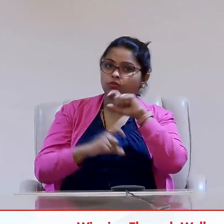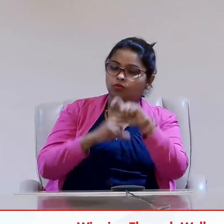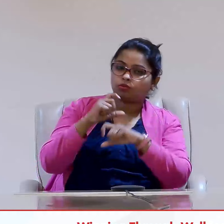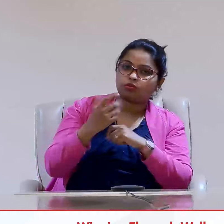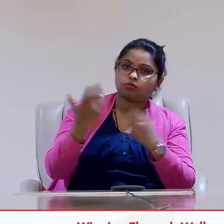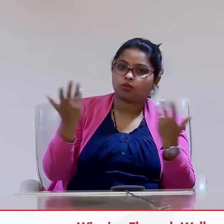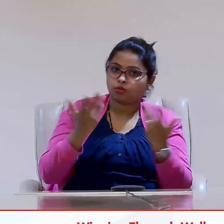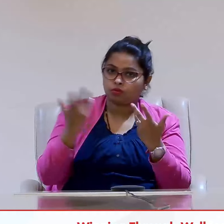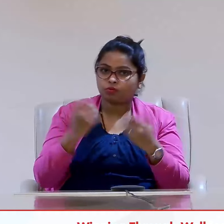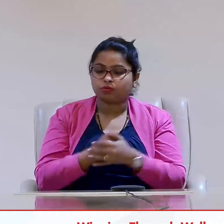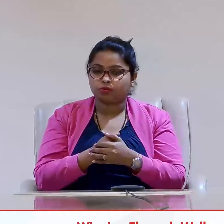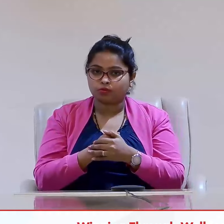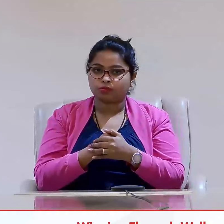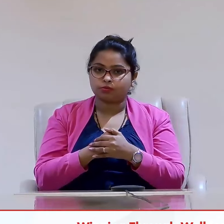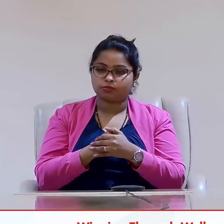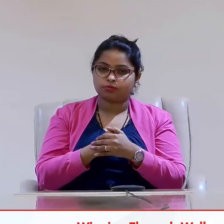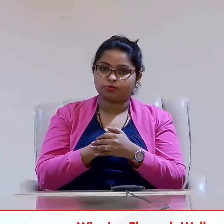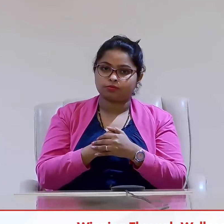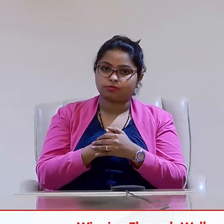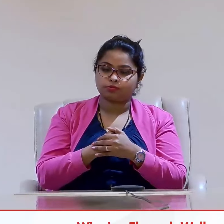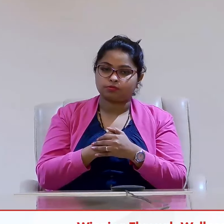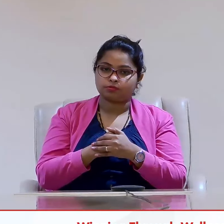they are structured.